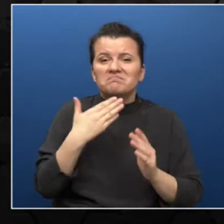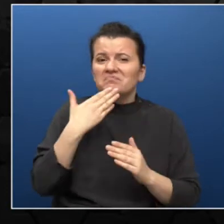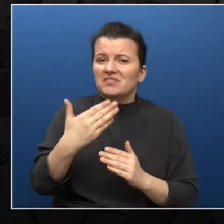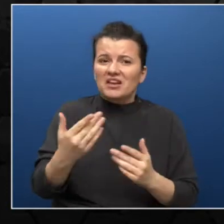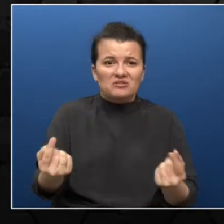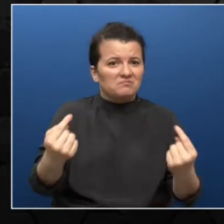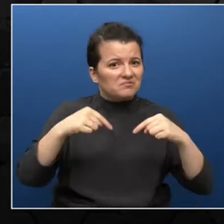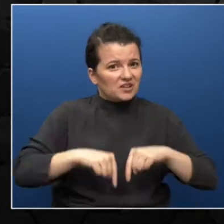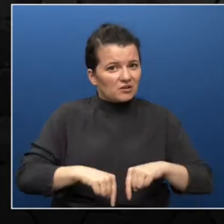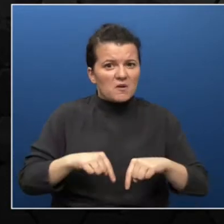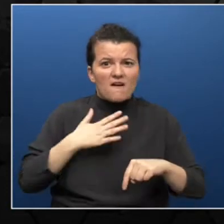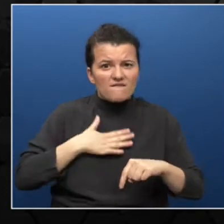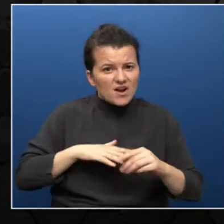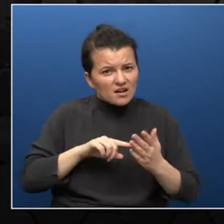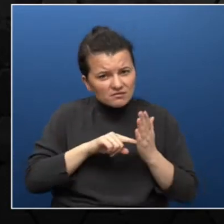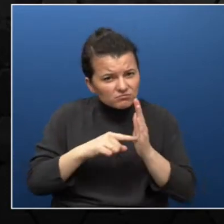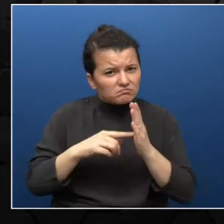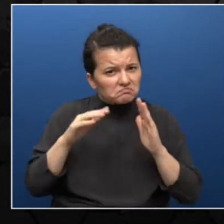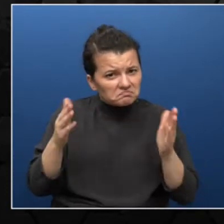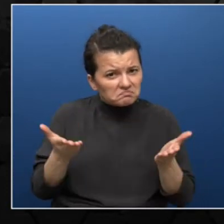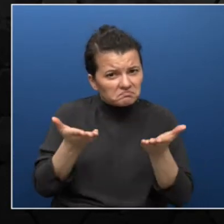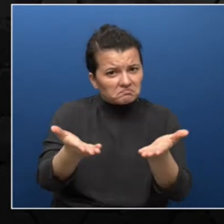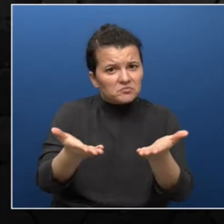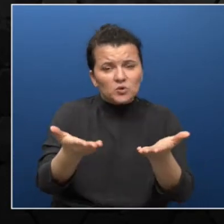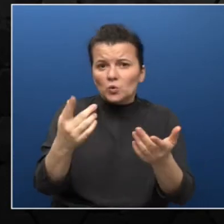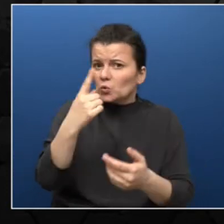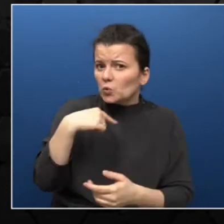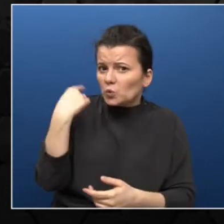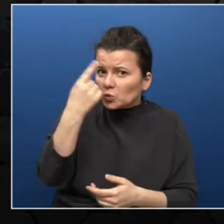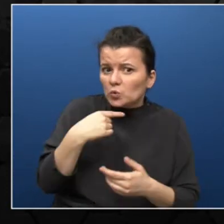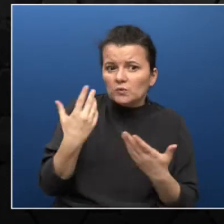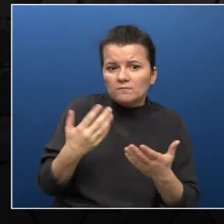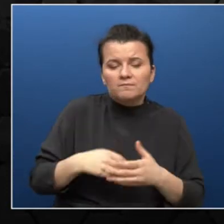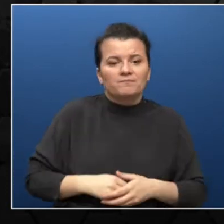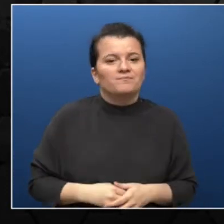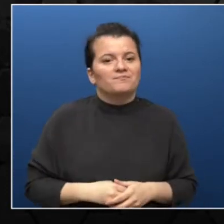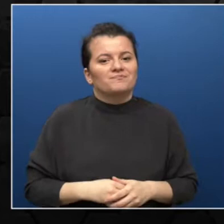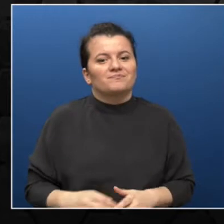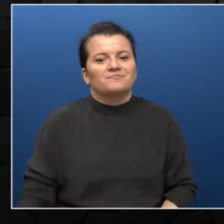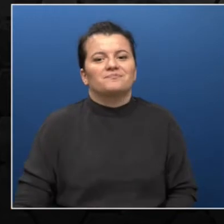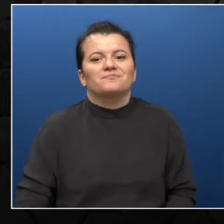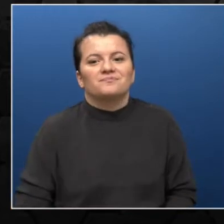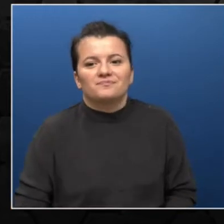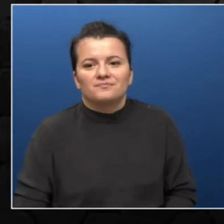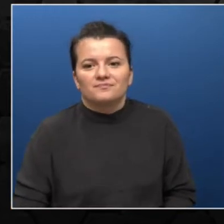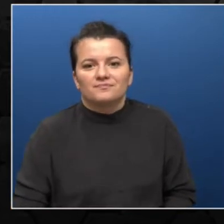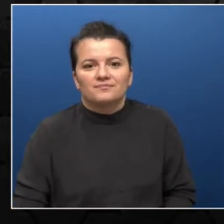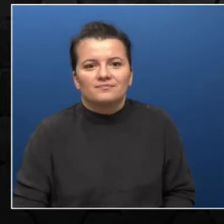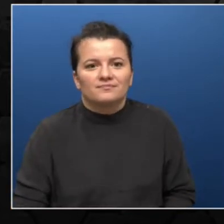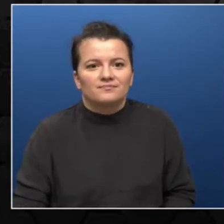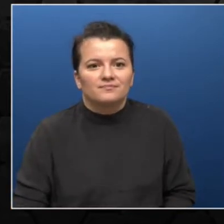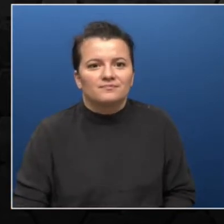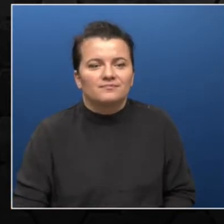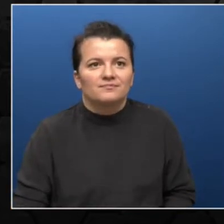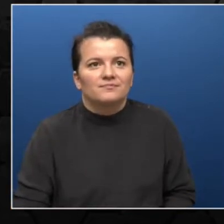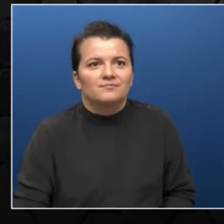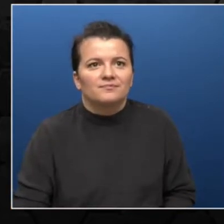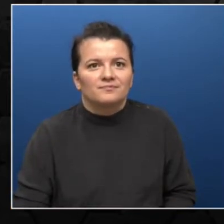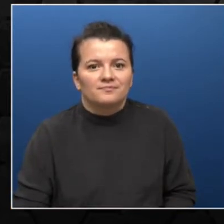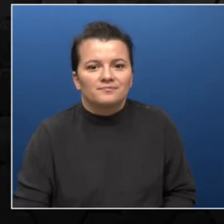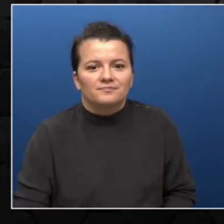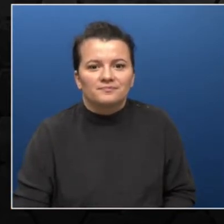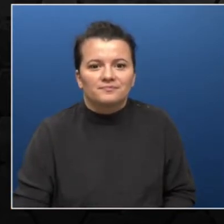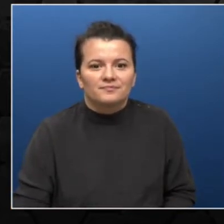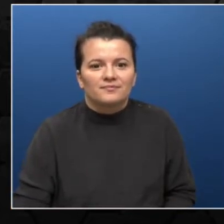students a little bit more about yourself? Hi, so I'm Soumya. I'm a pre-final year undergrad from India, and I've